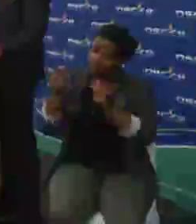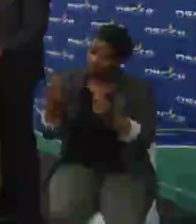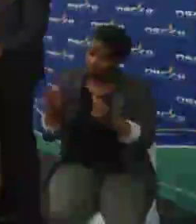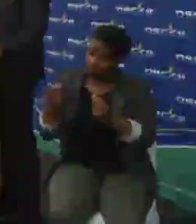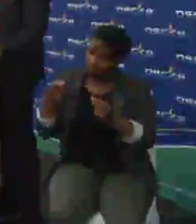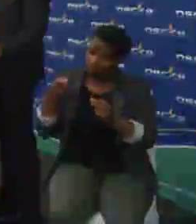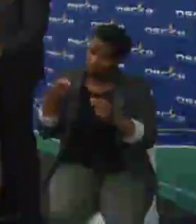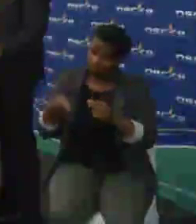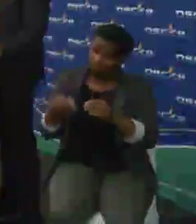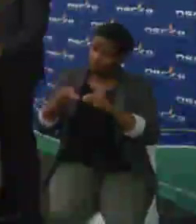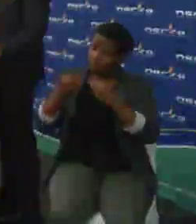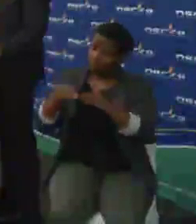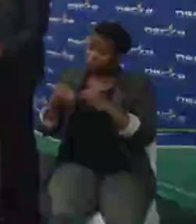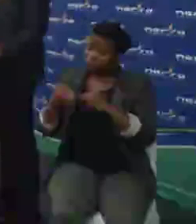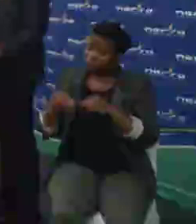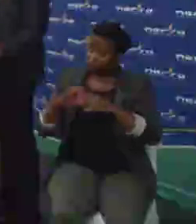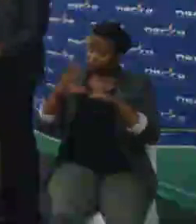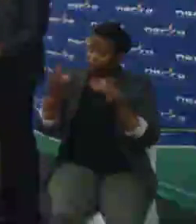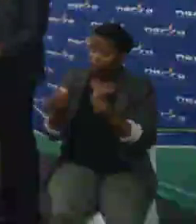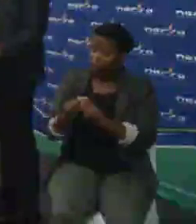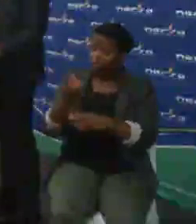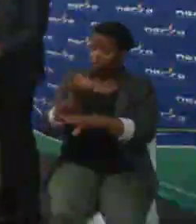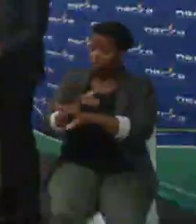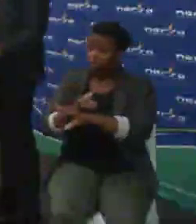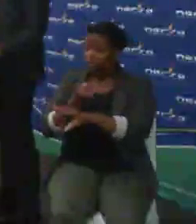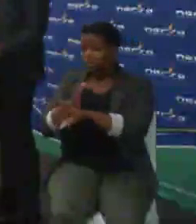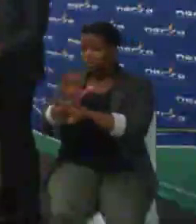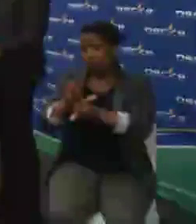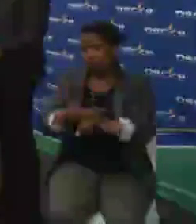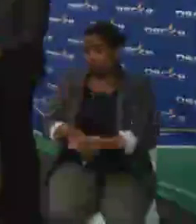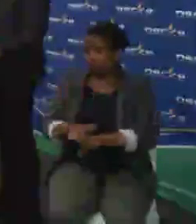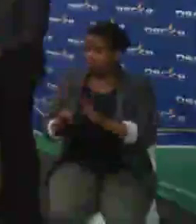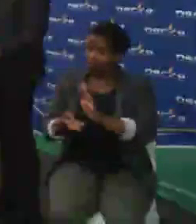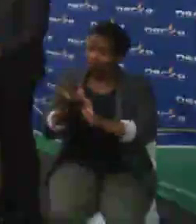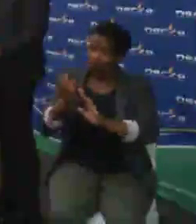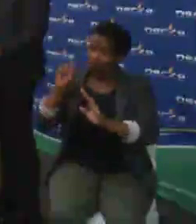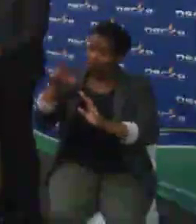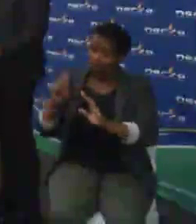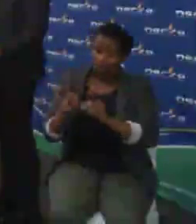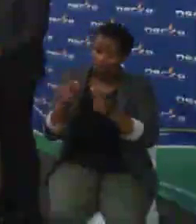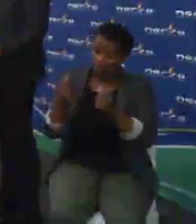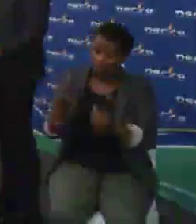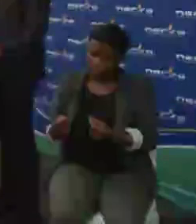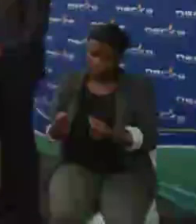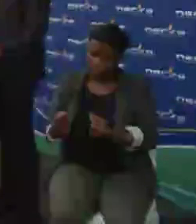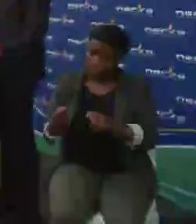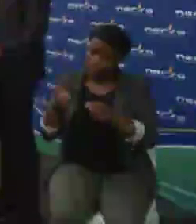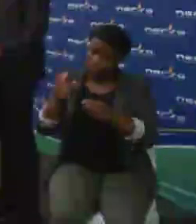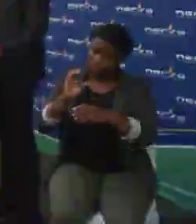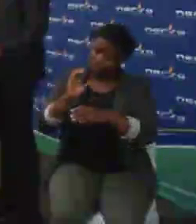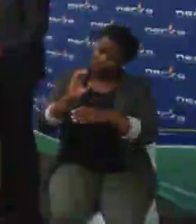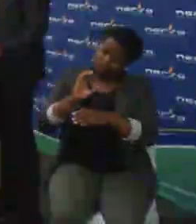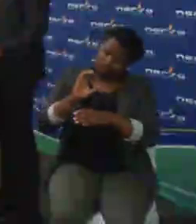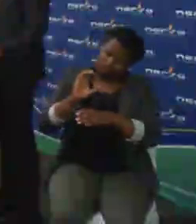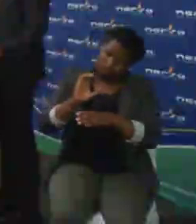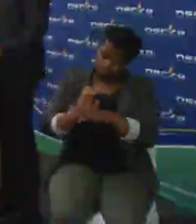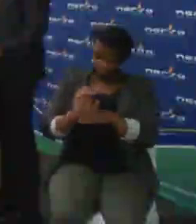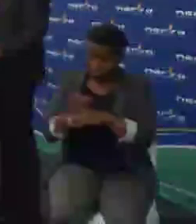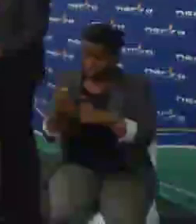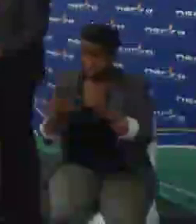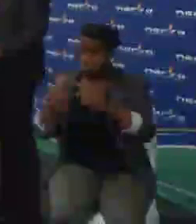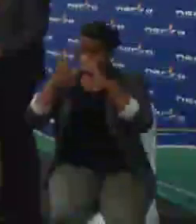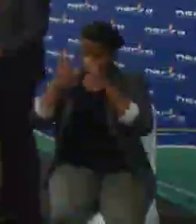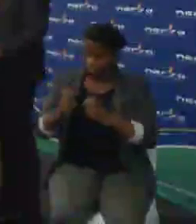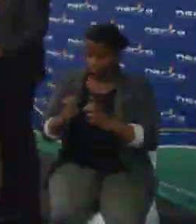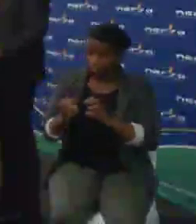much needed market contestability and competitive forces. Further increases will also sustain and solidify Eskom's inefficient business model, and further